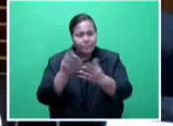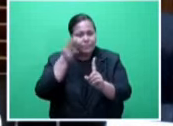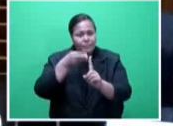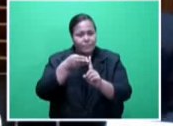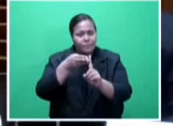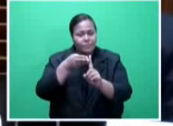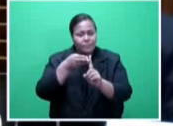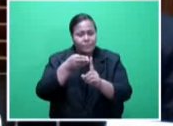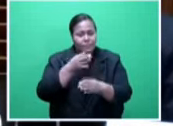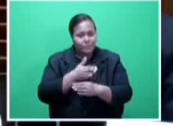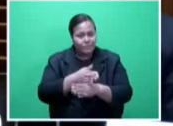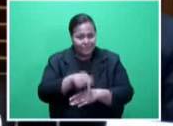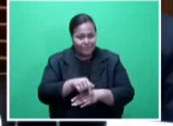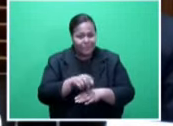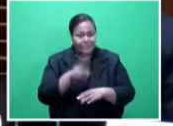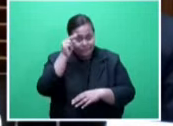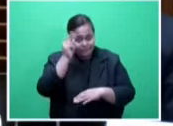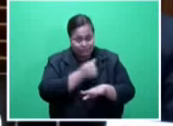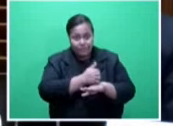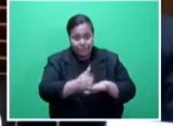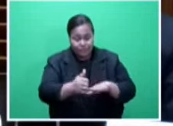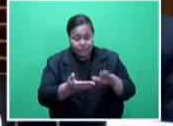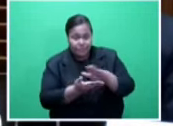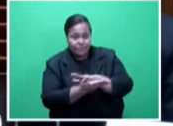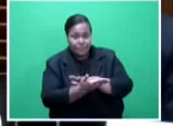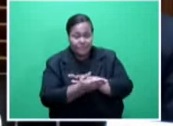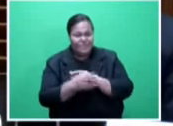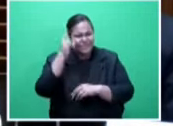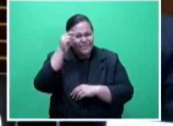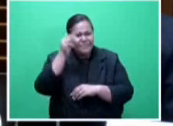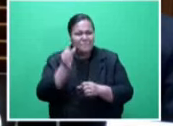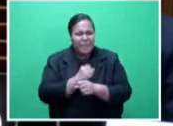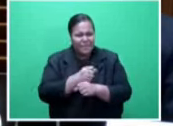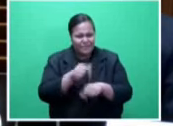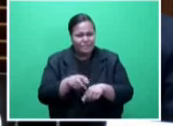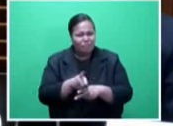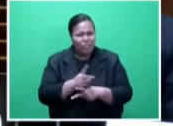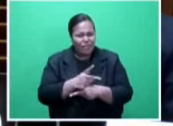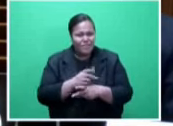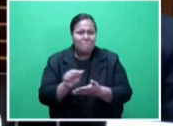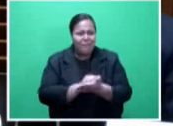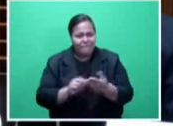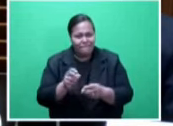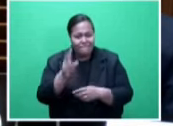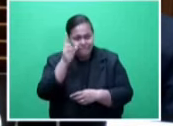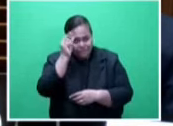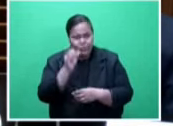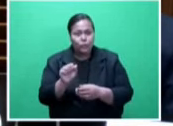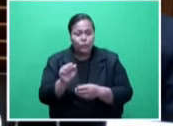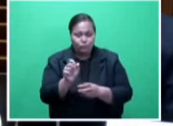of the Fijian government under the Fijian Made by Fijian campaign was to promote and raise the